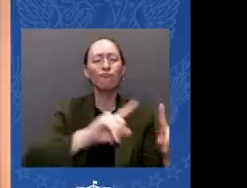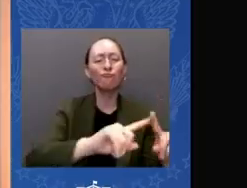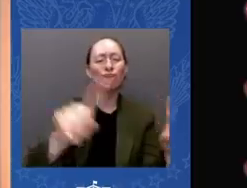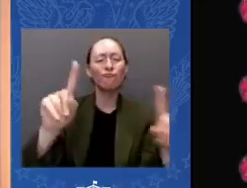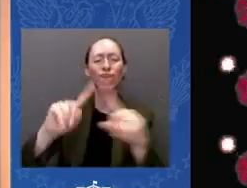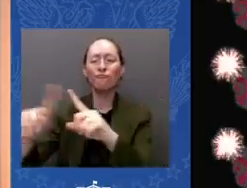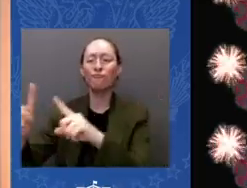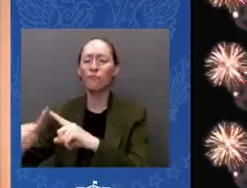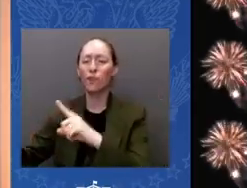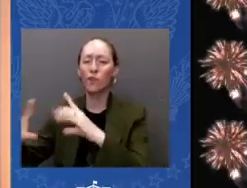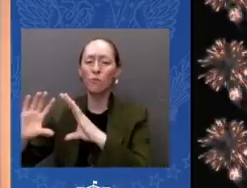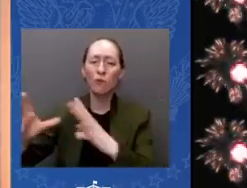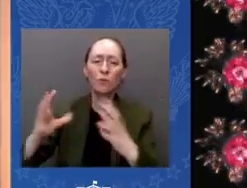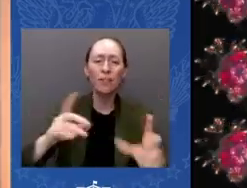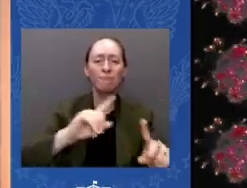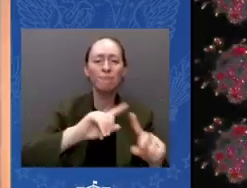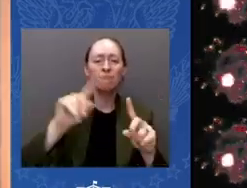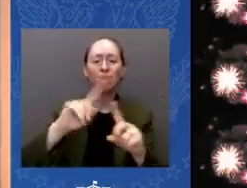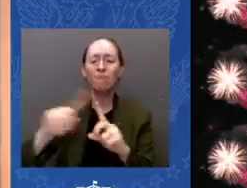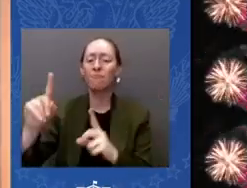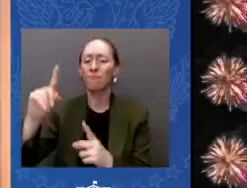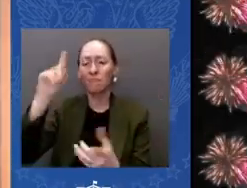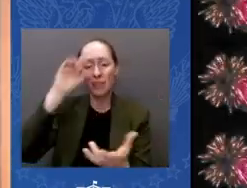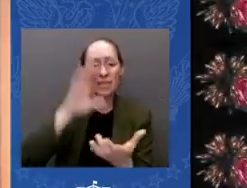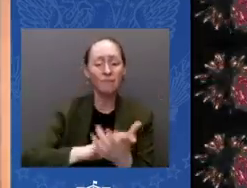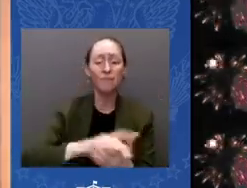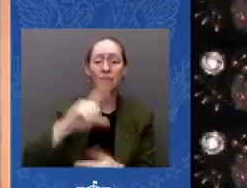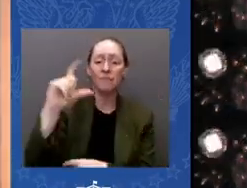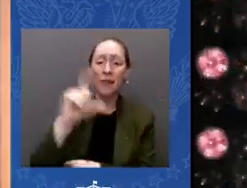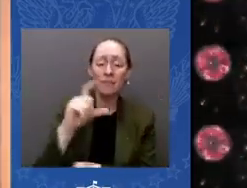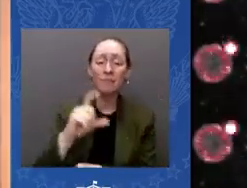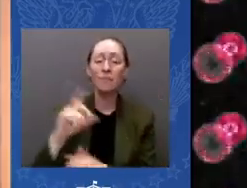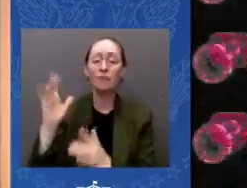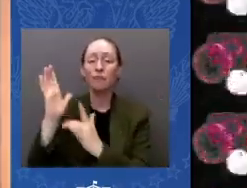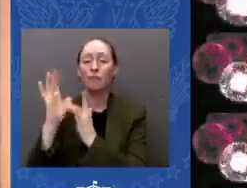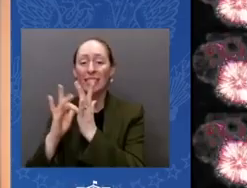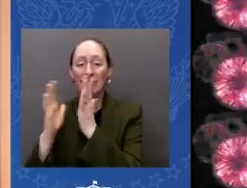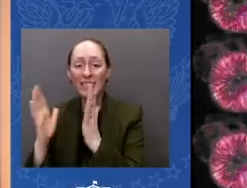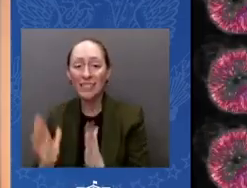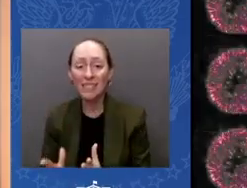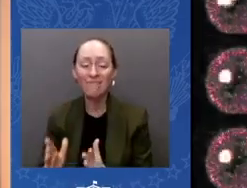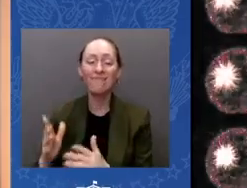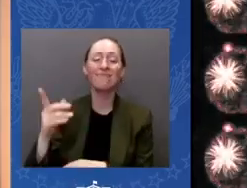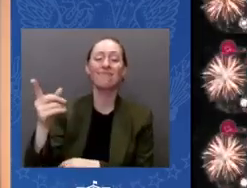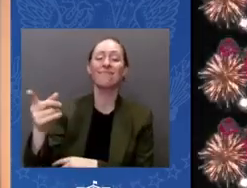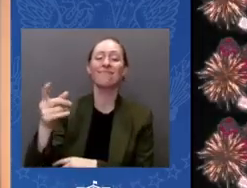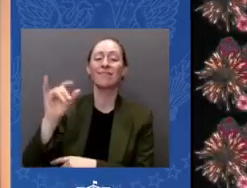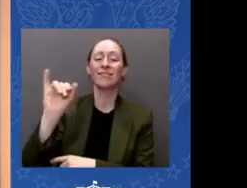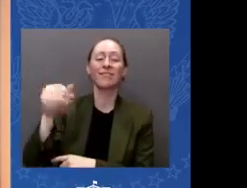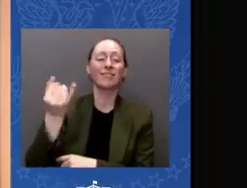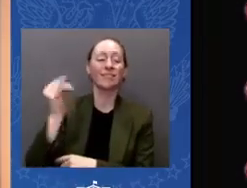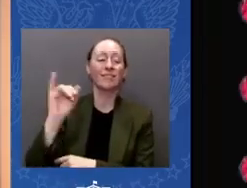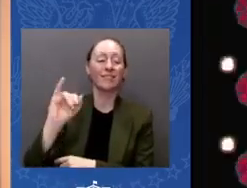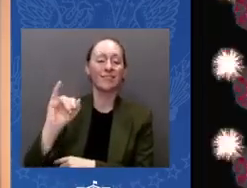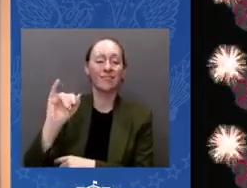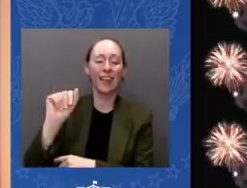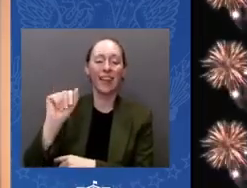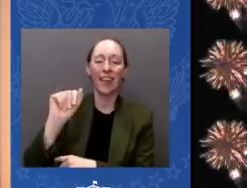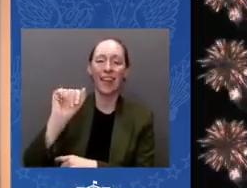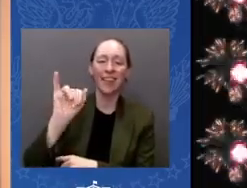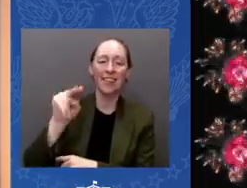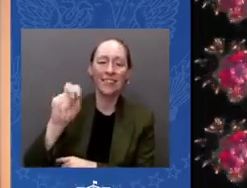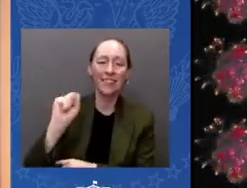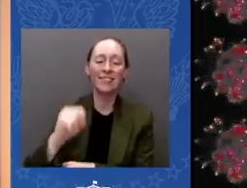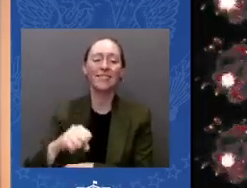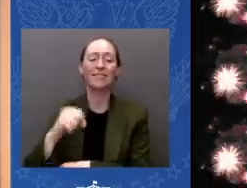representing diversity and diaspora here in America from all over the world, including then newly elected Indian American members of Congress,